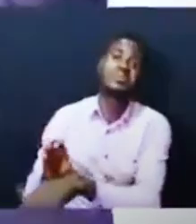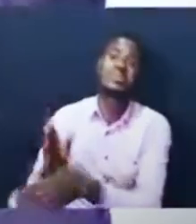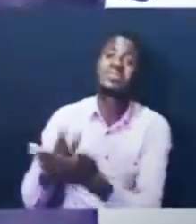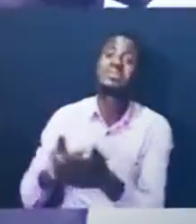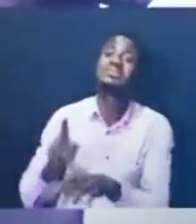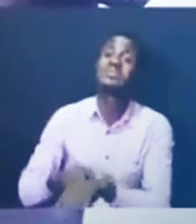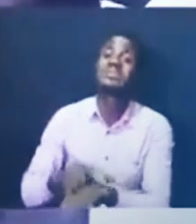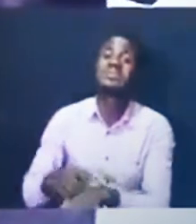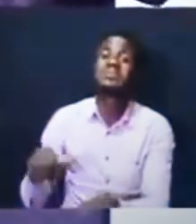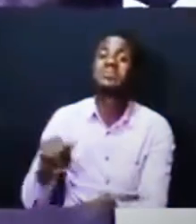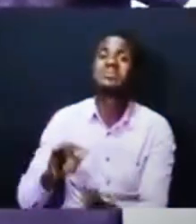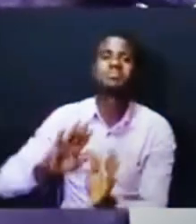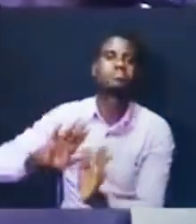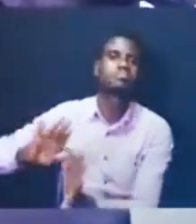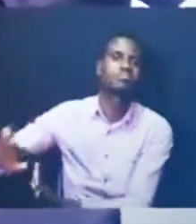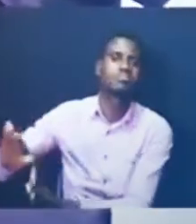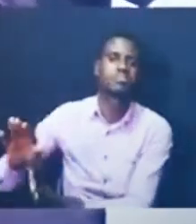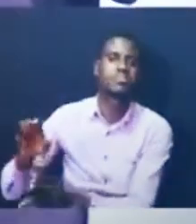Alexander's.